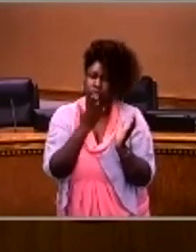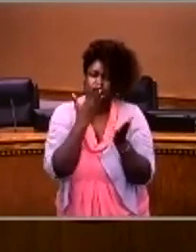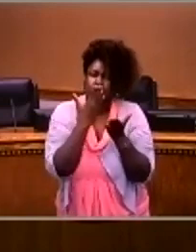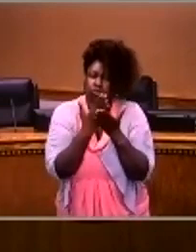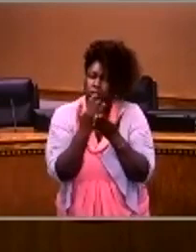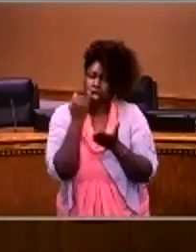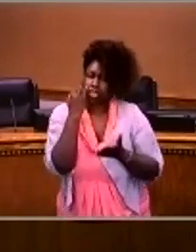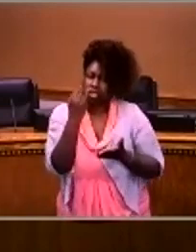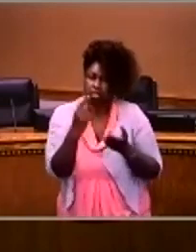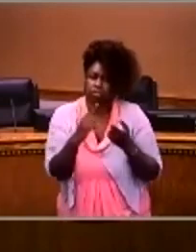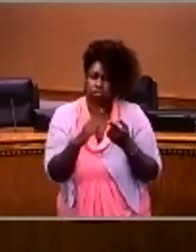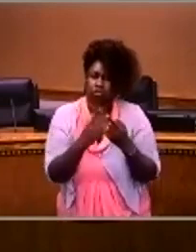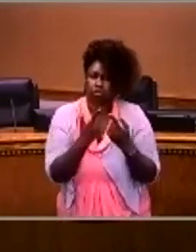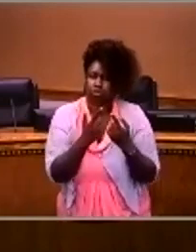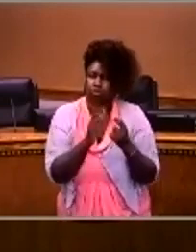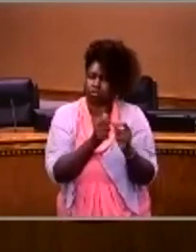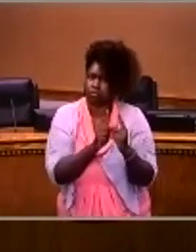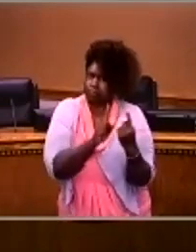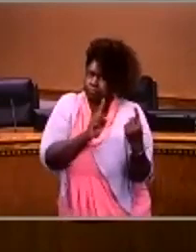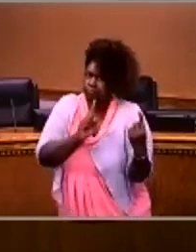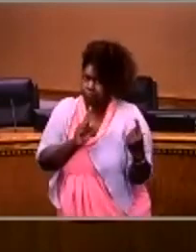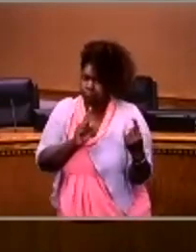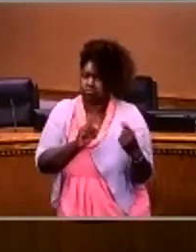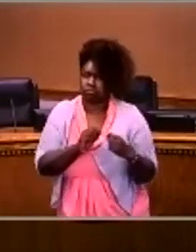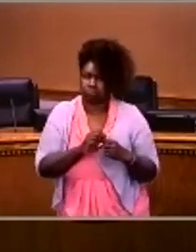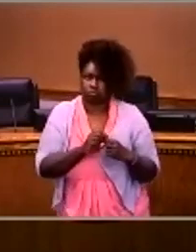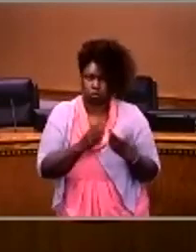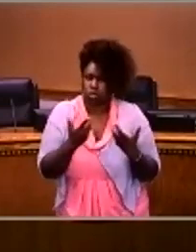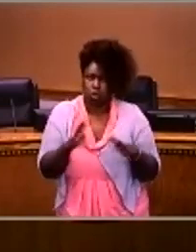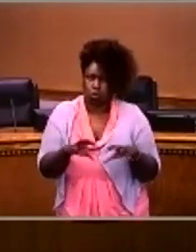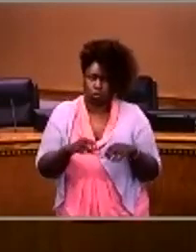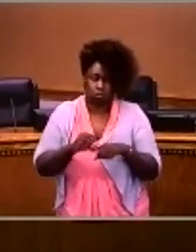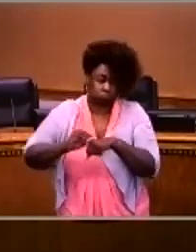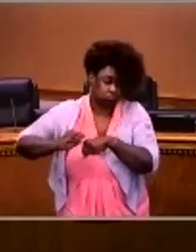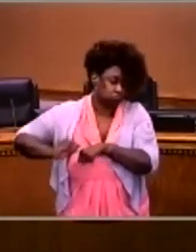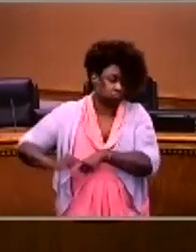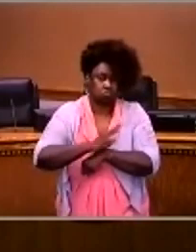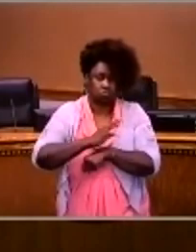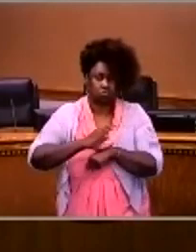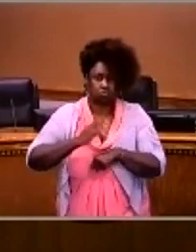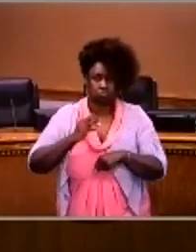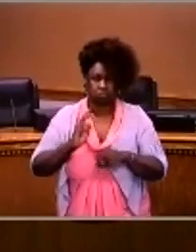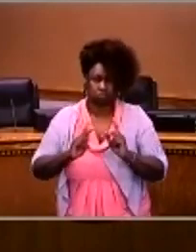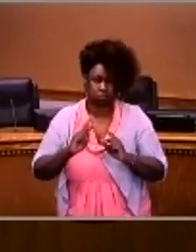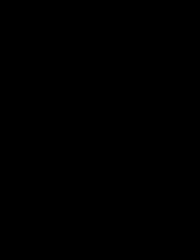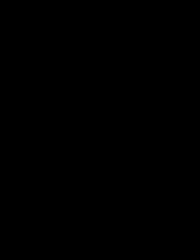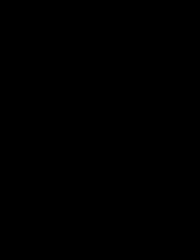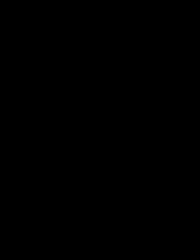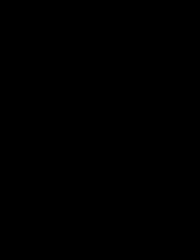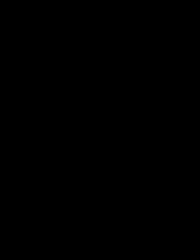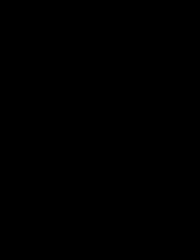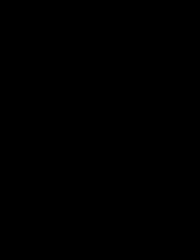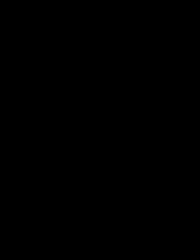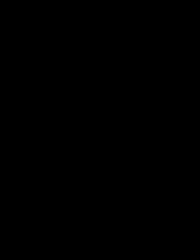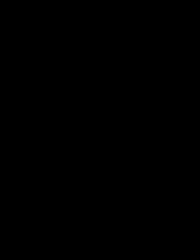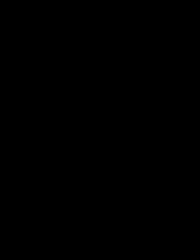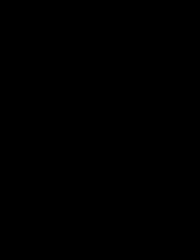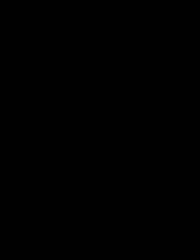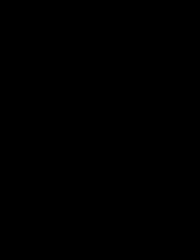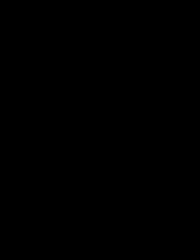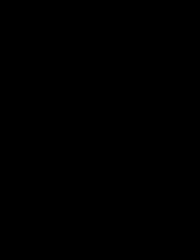prevent sort of a massive release of this if there were folks infected in a church audience. Thank you very much. I appreciate your